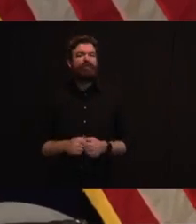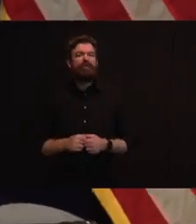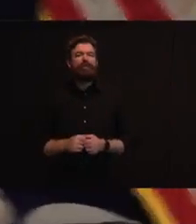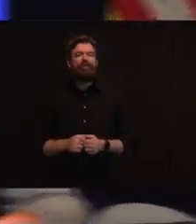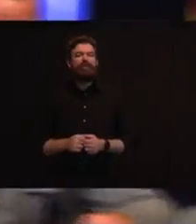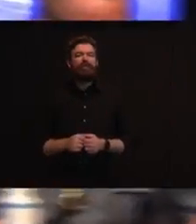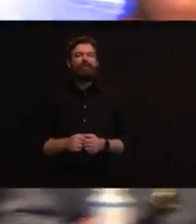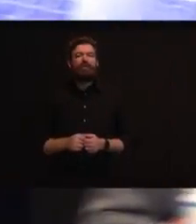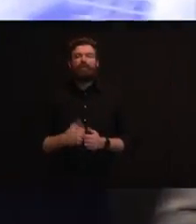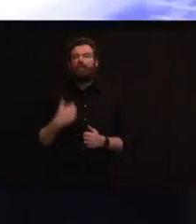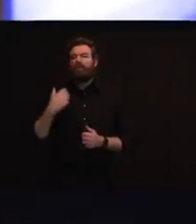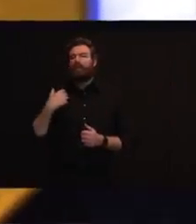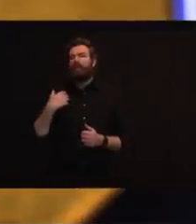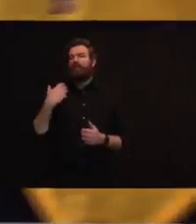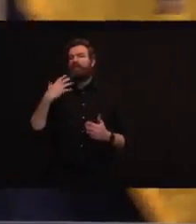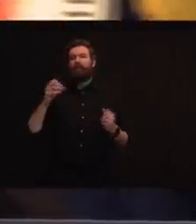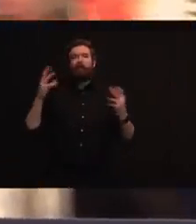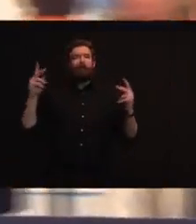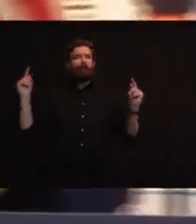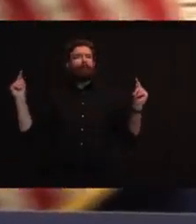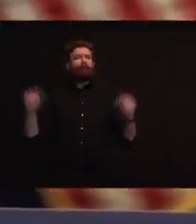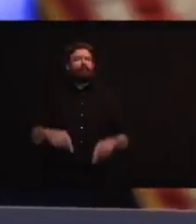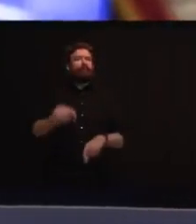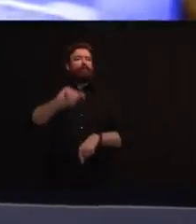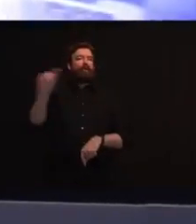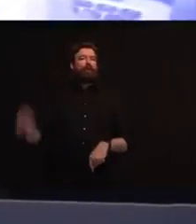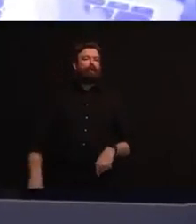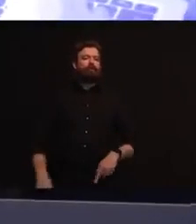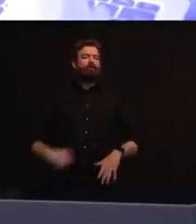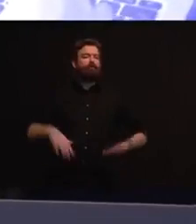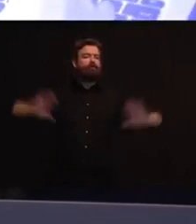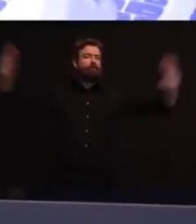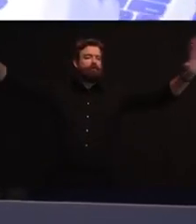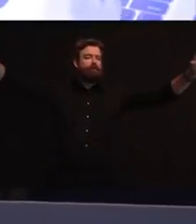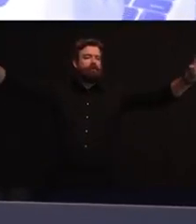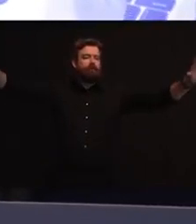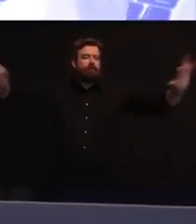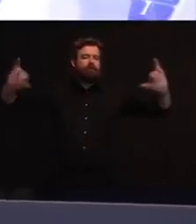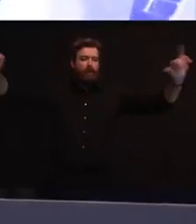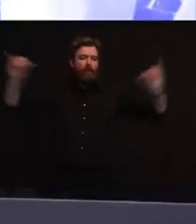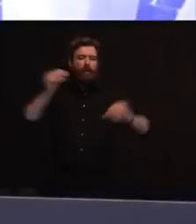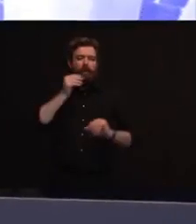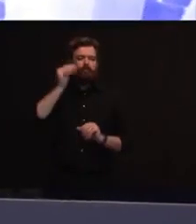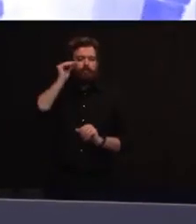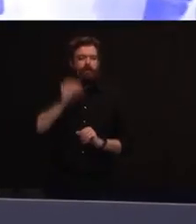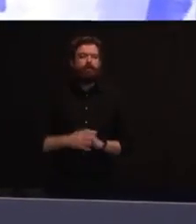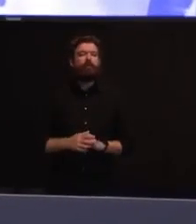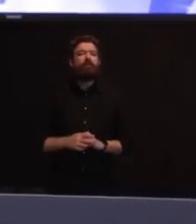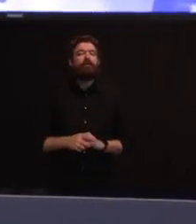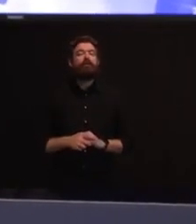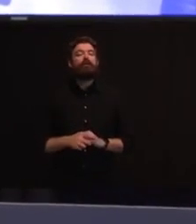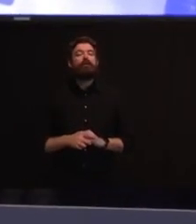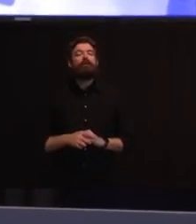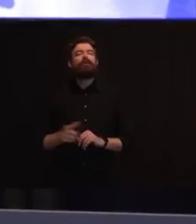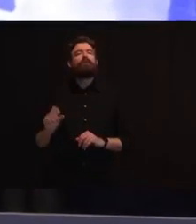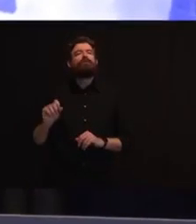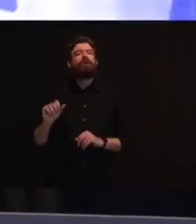do you have news there or not? Judy's. I have a little information on Salem. To date, they have vaccinated